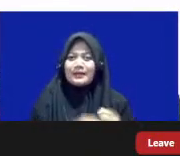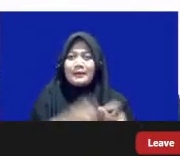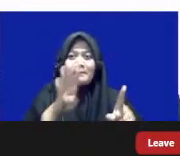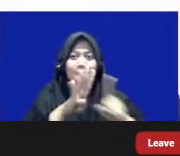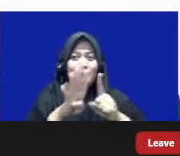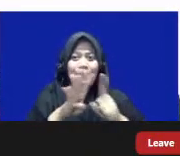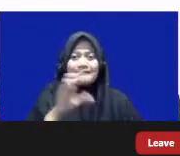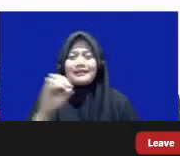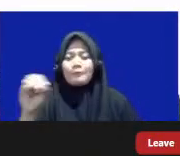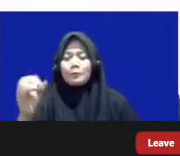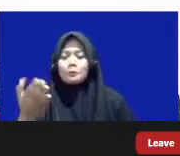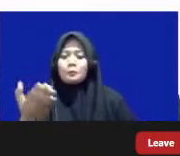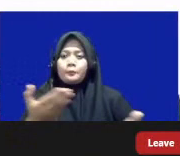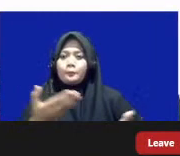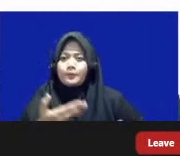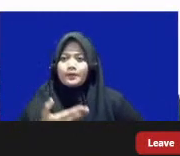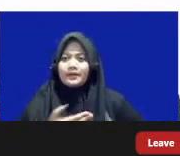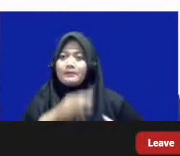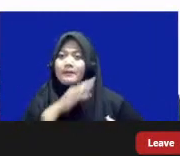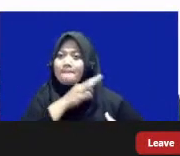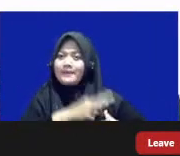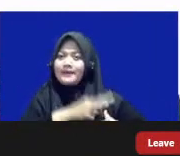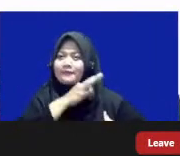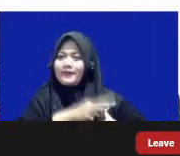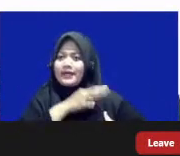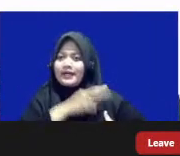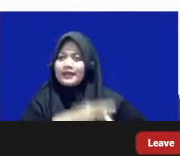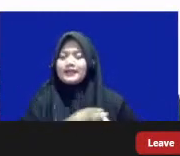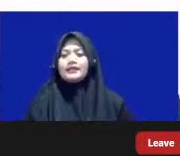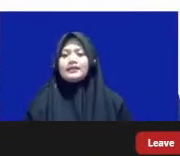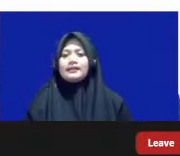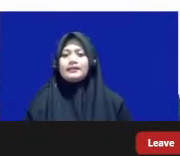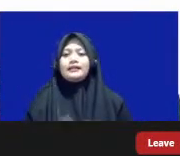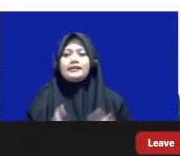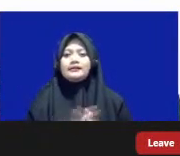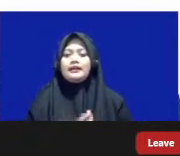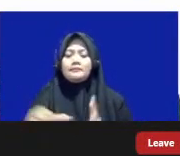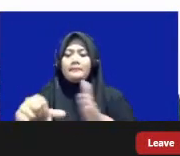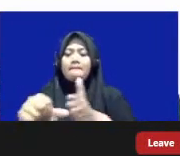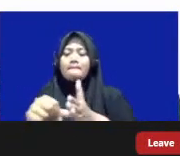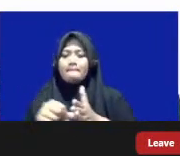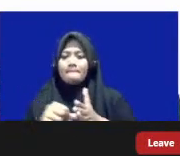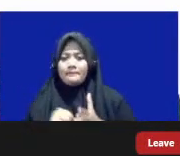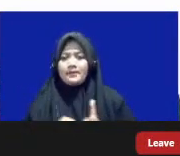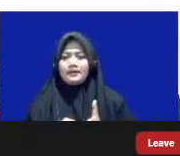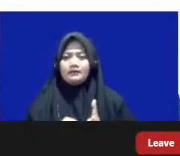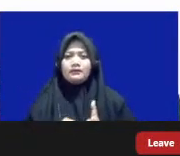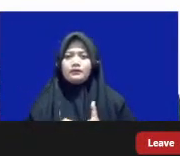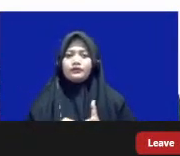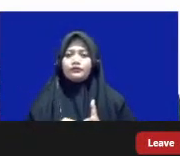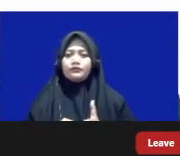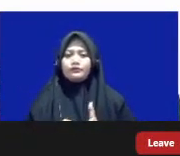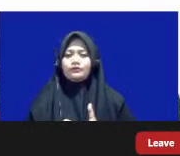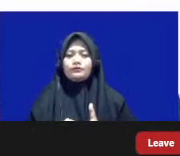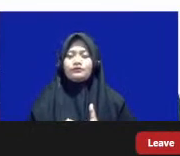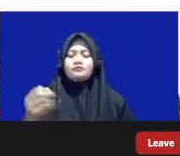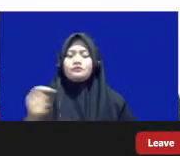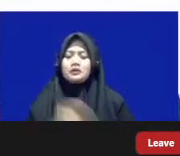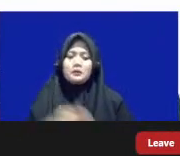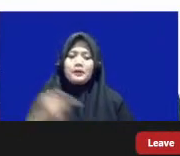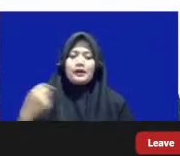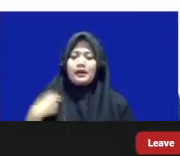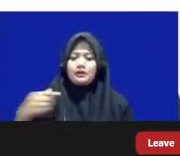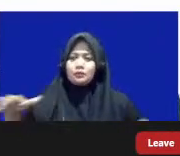least 3 to 4 days before flood. This helps them to take preemptive, the community people,